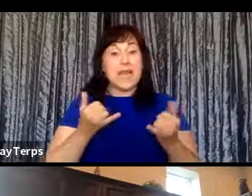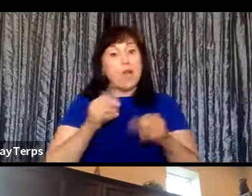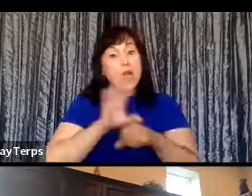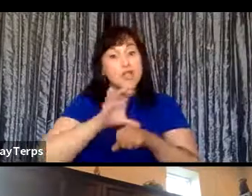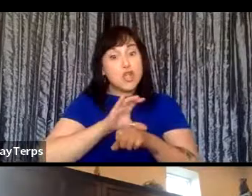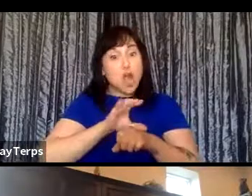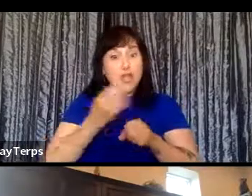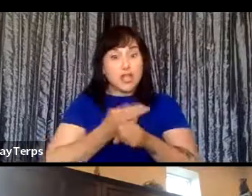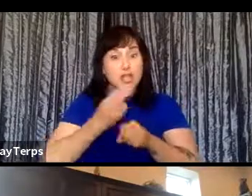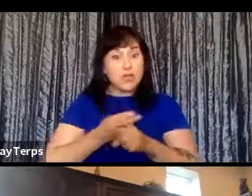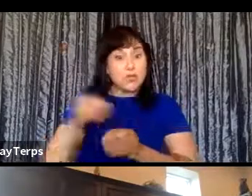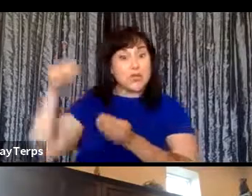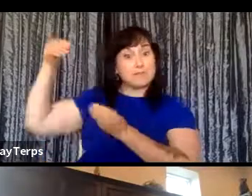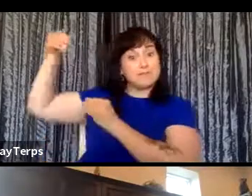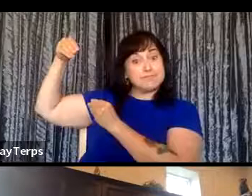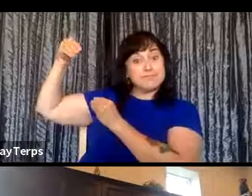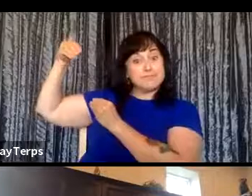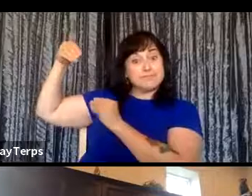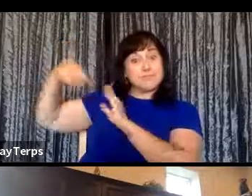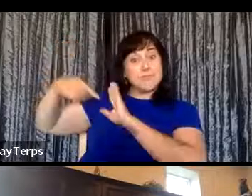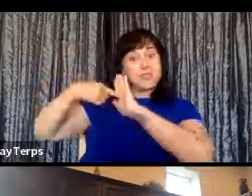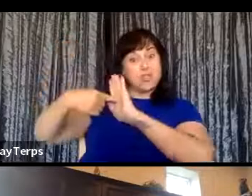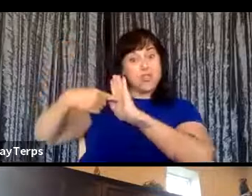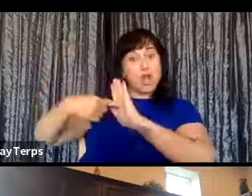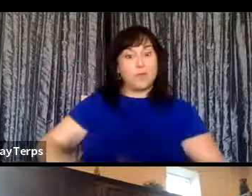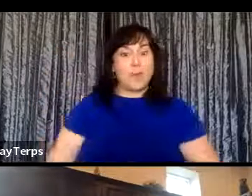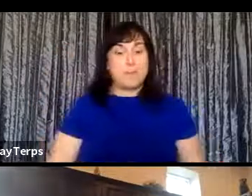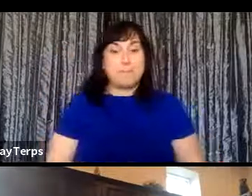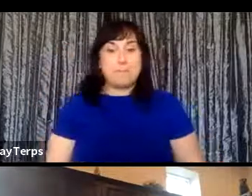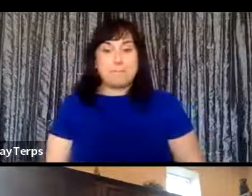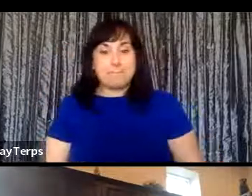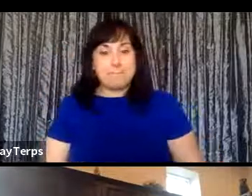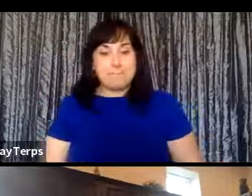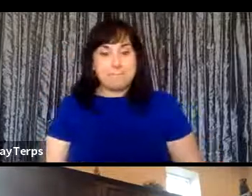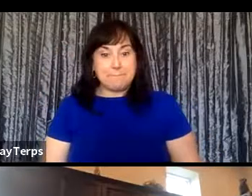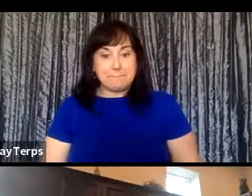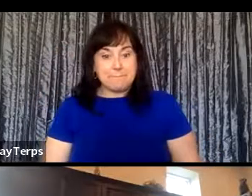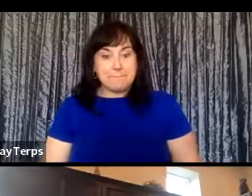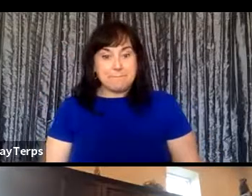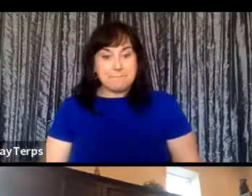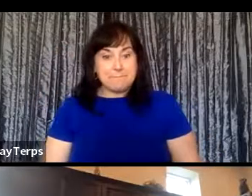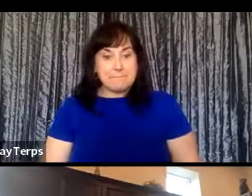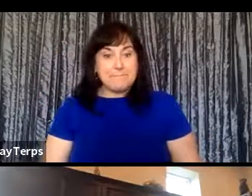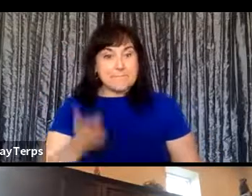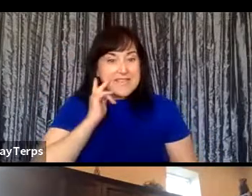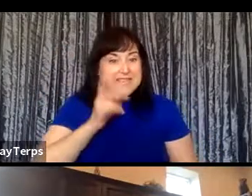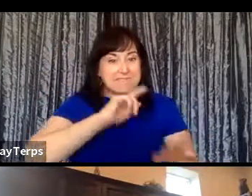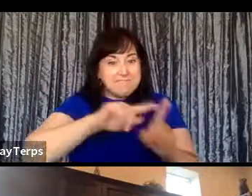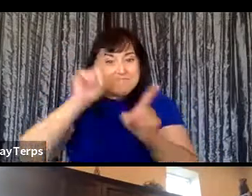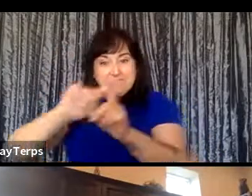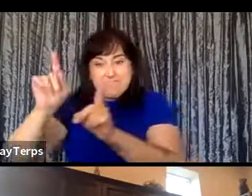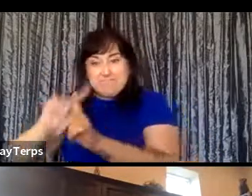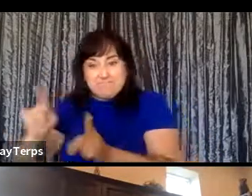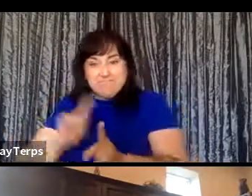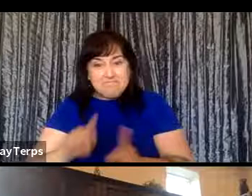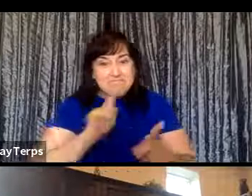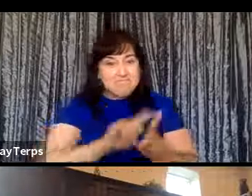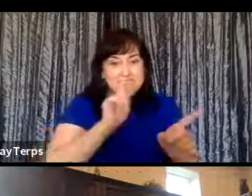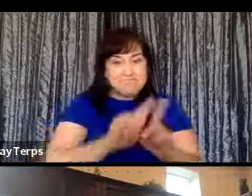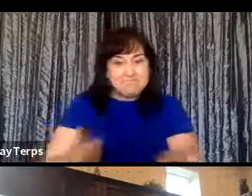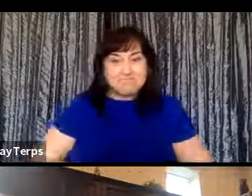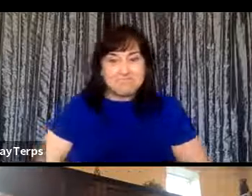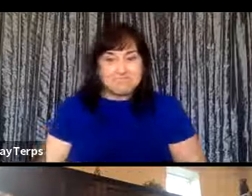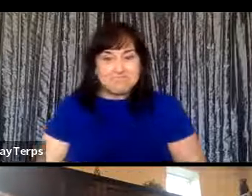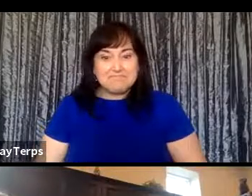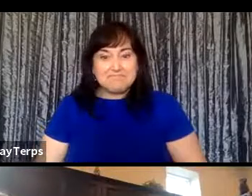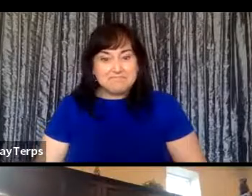to be using. Hold up the chocolate which you're going to be using. I can see some Ghirardelli, I can see some Bakers, chocolate chips with Kendra. Okay,